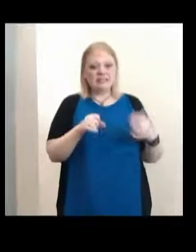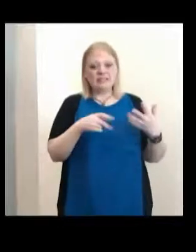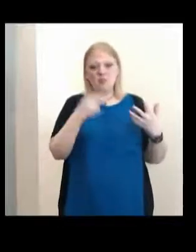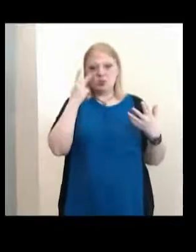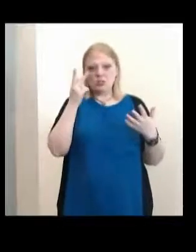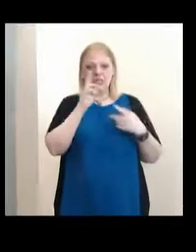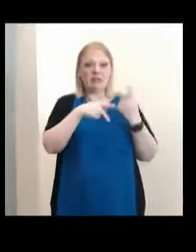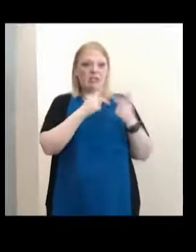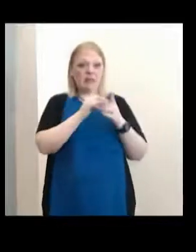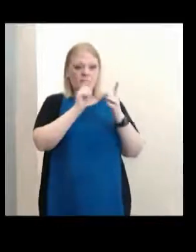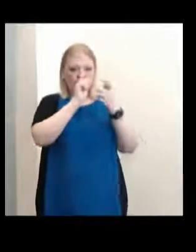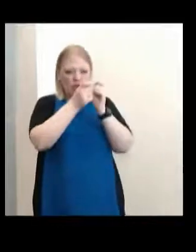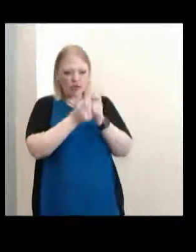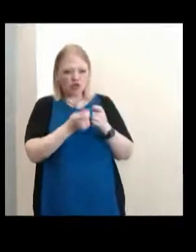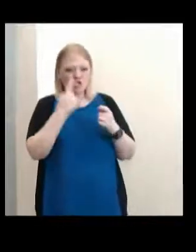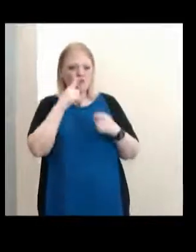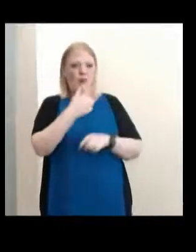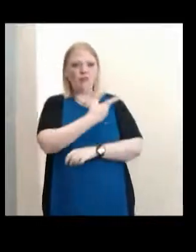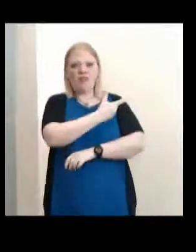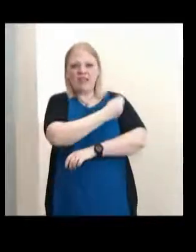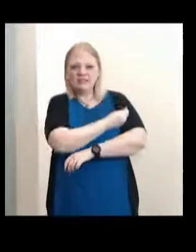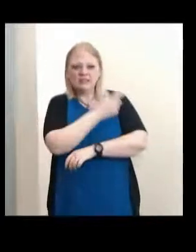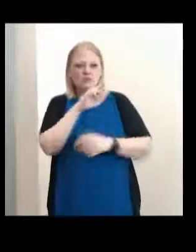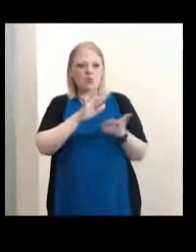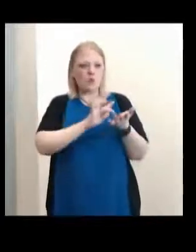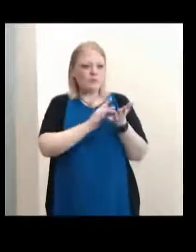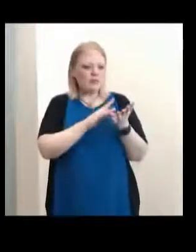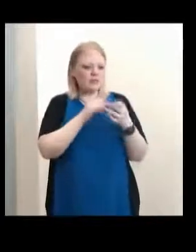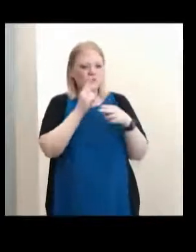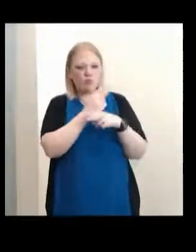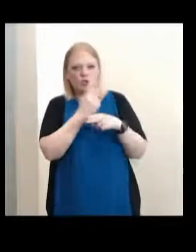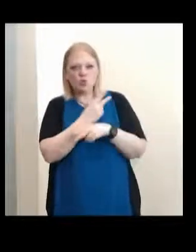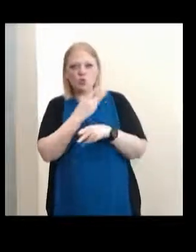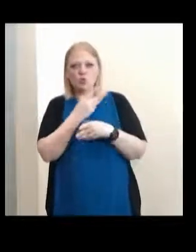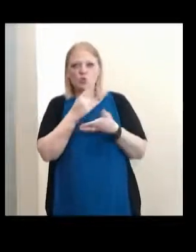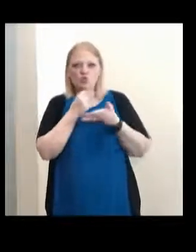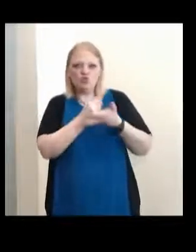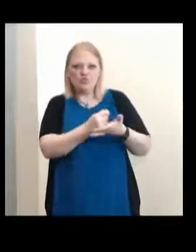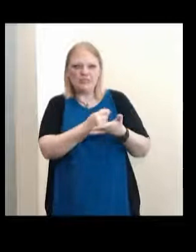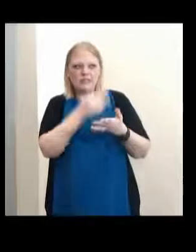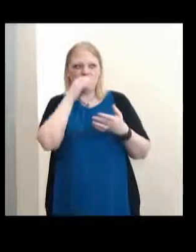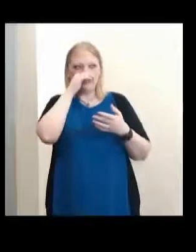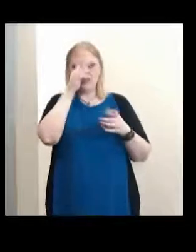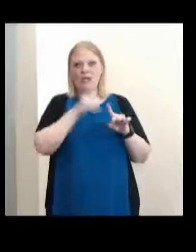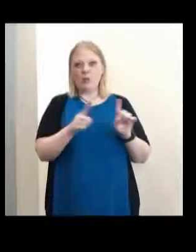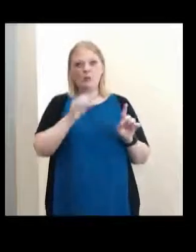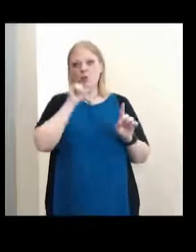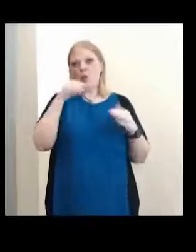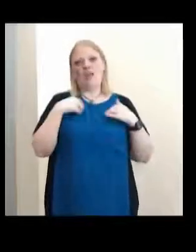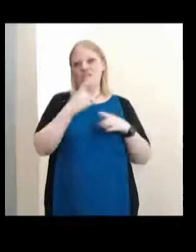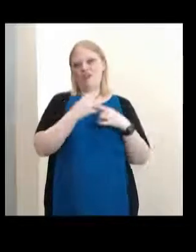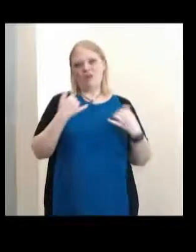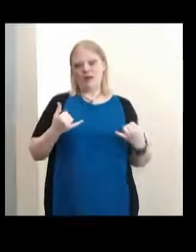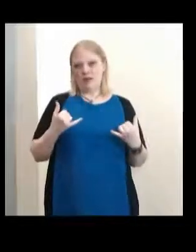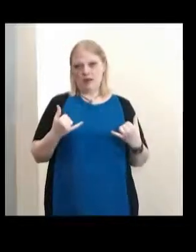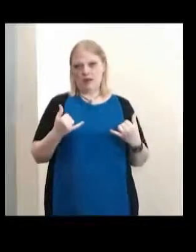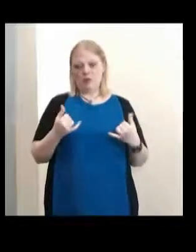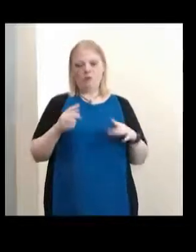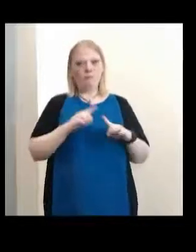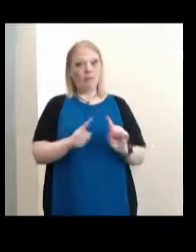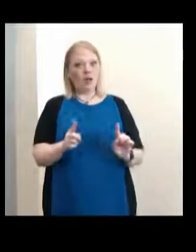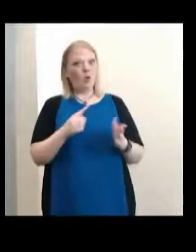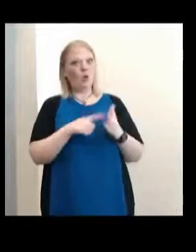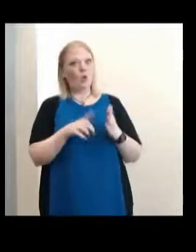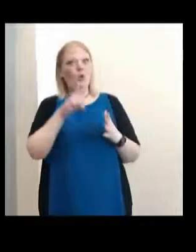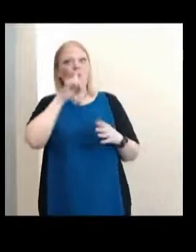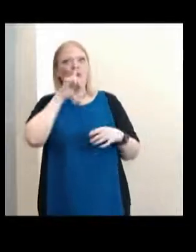might needed to be made in the vaccines or the medication that we use to treat COVID-19. However, we don't have that right now. What we do have is, as